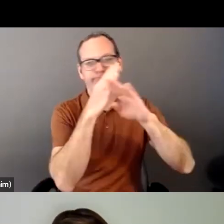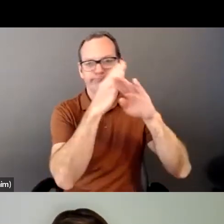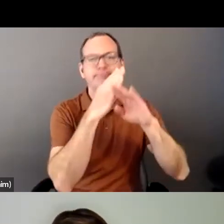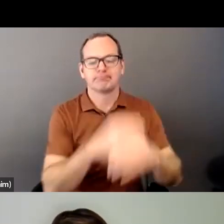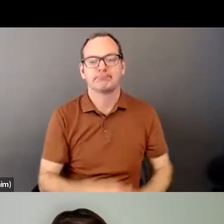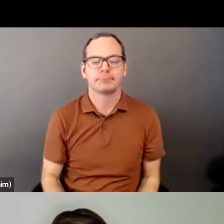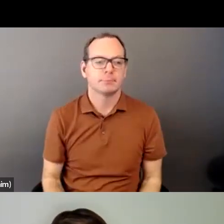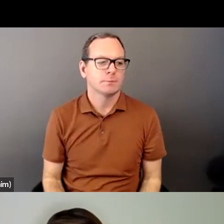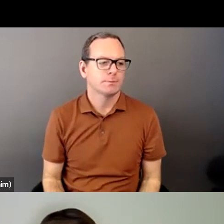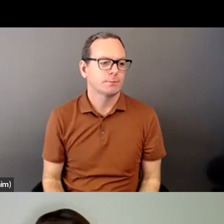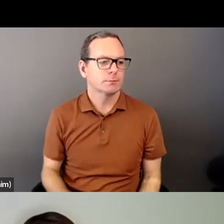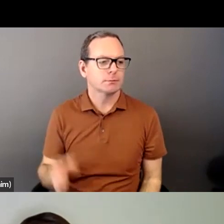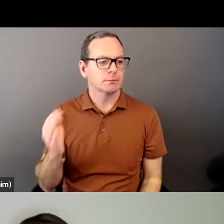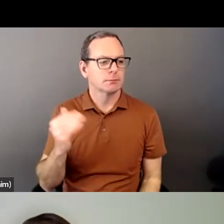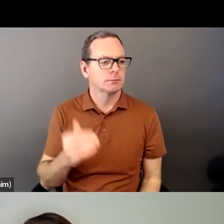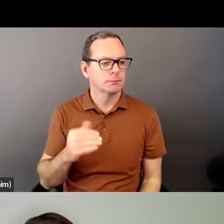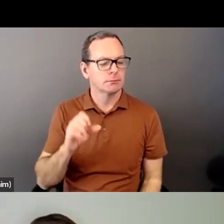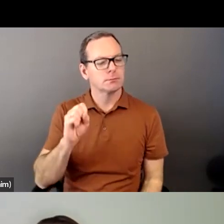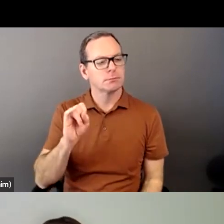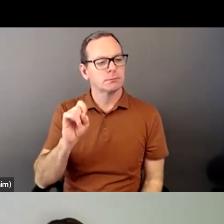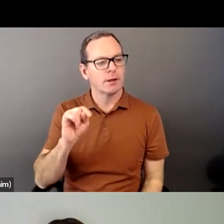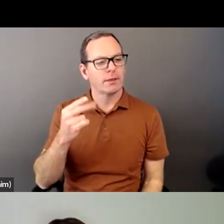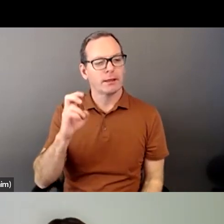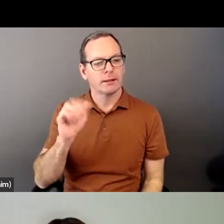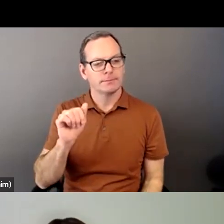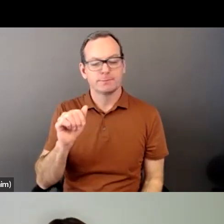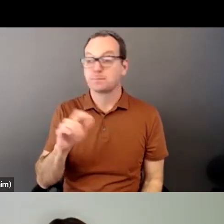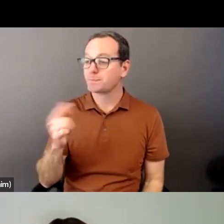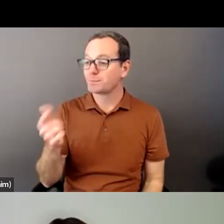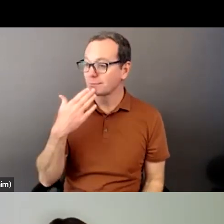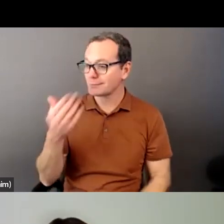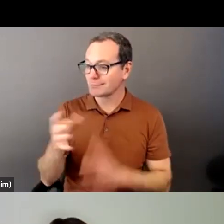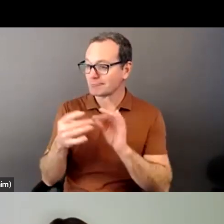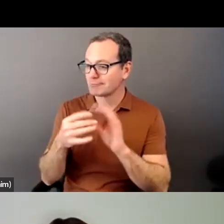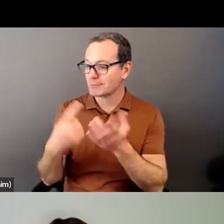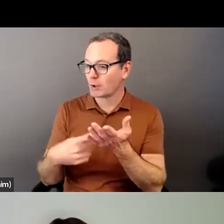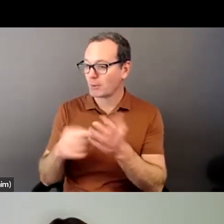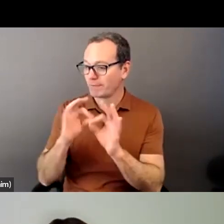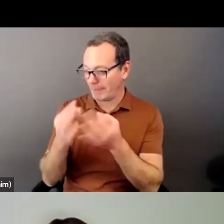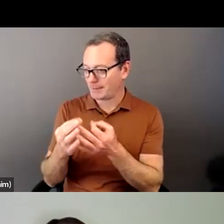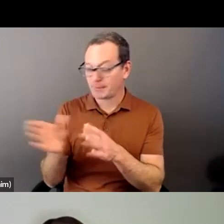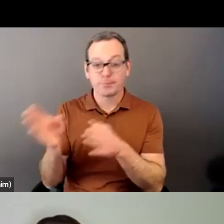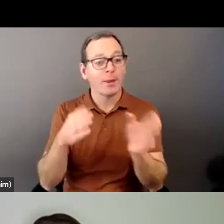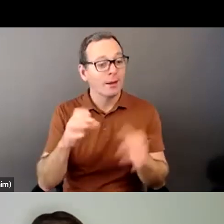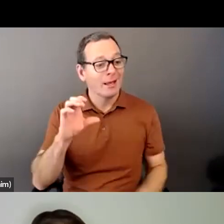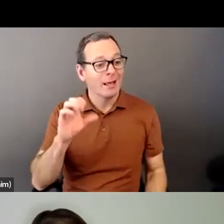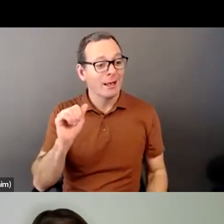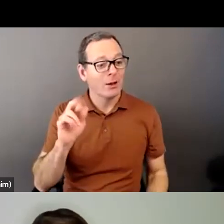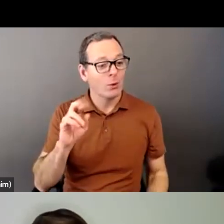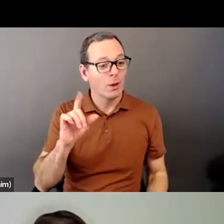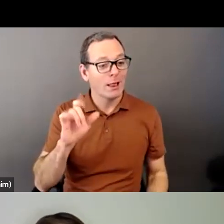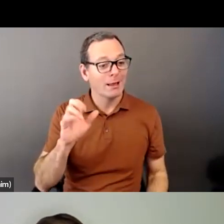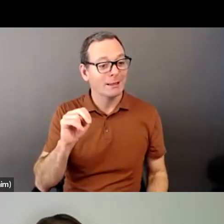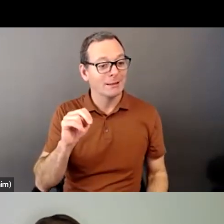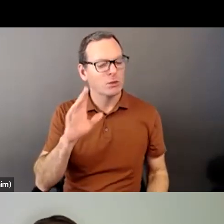little bit. That was great. I want to turn it to Carolyn to talk a bit about what are some of the challenges or